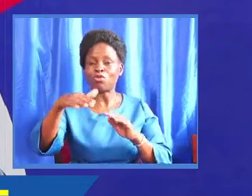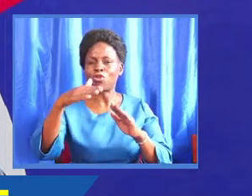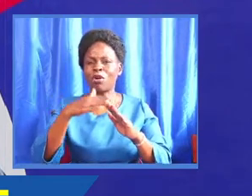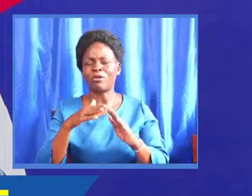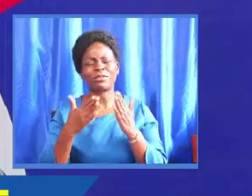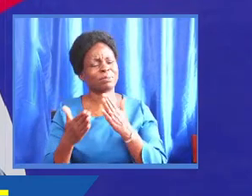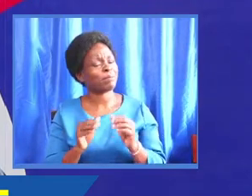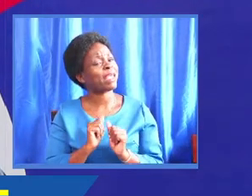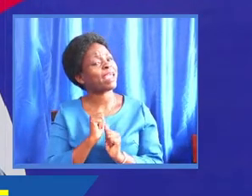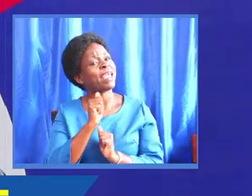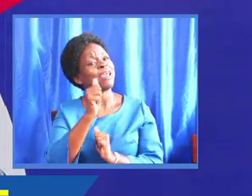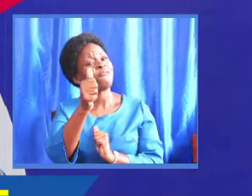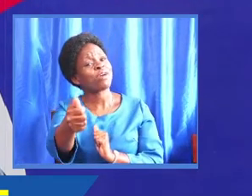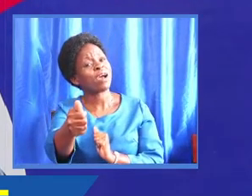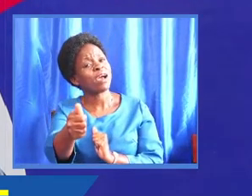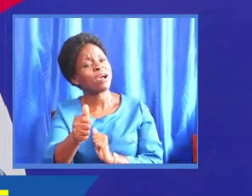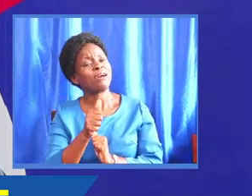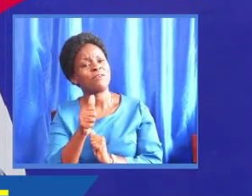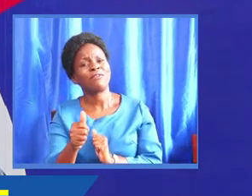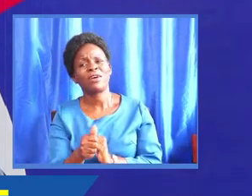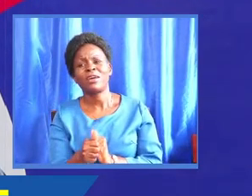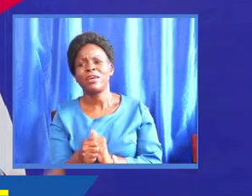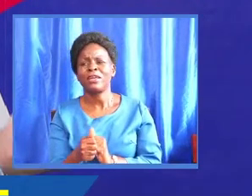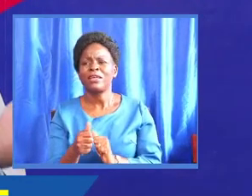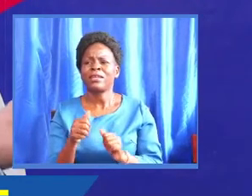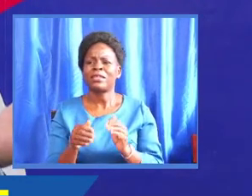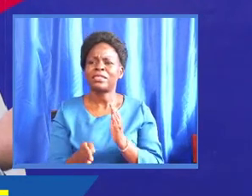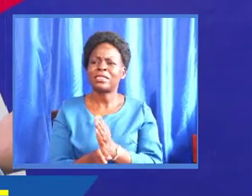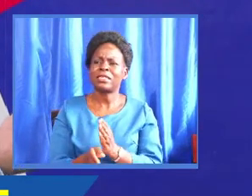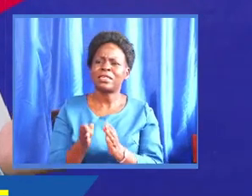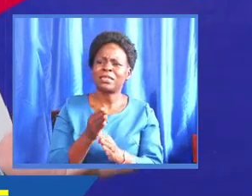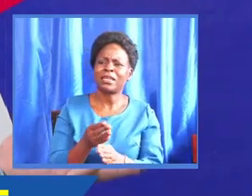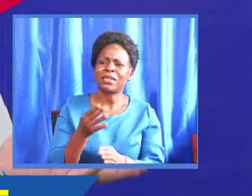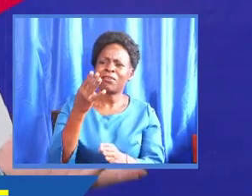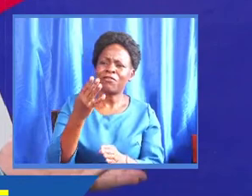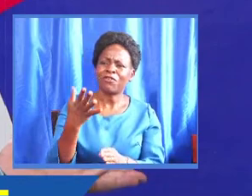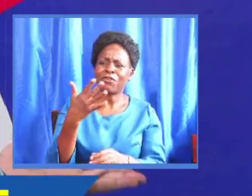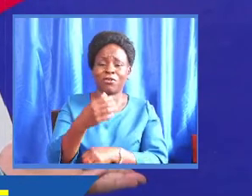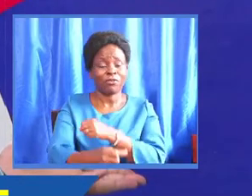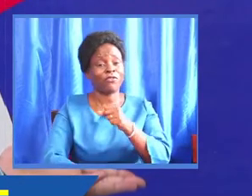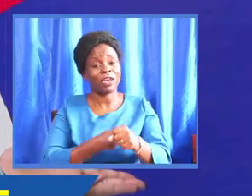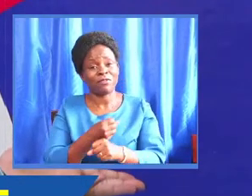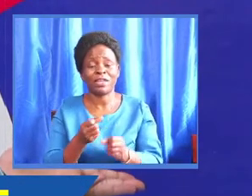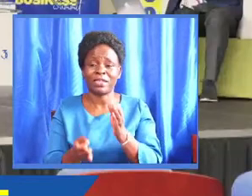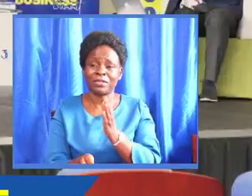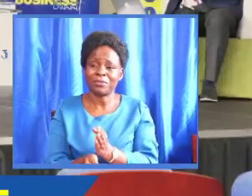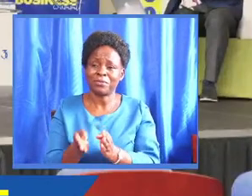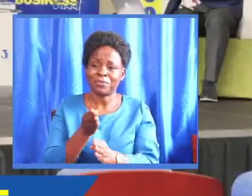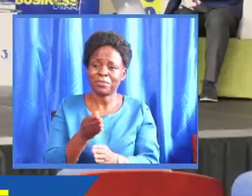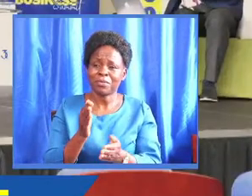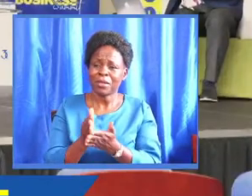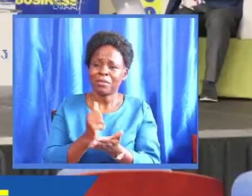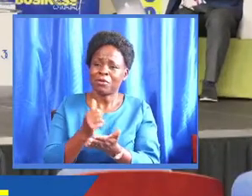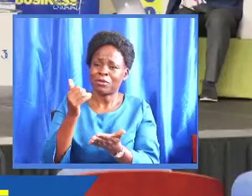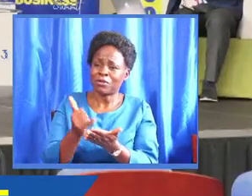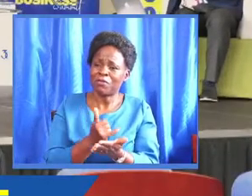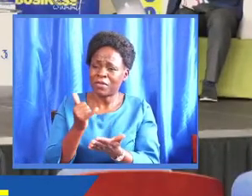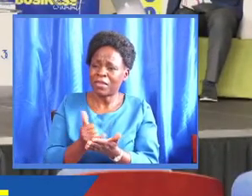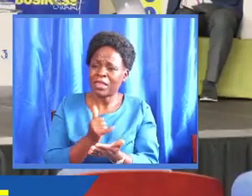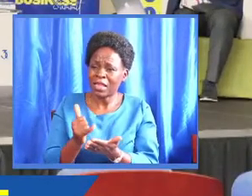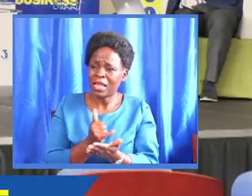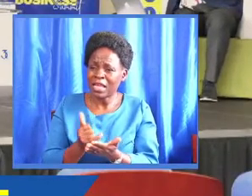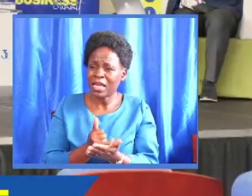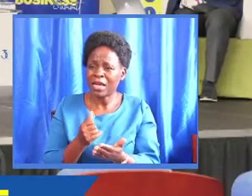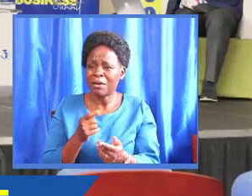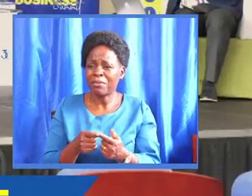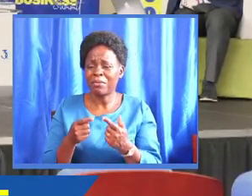far. It takes 4 years to build, four to six. 4 to 5 years. Because of the income anyway. But I'm